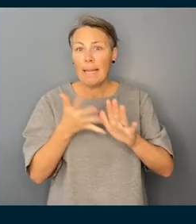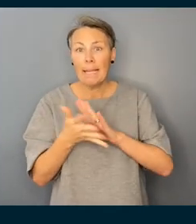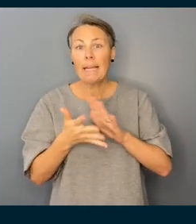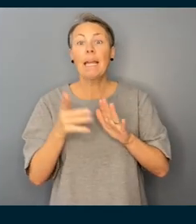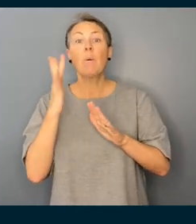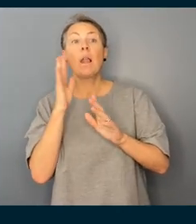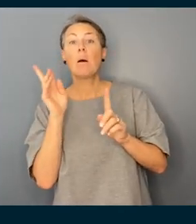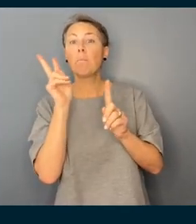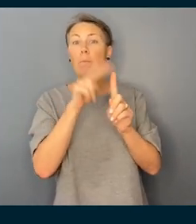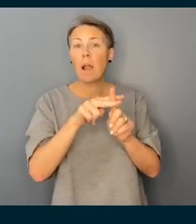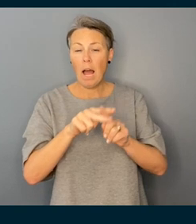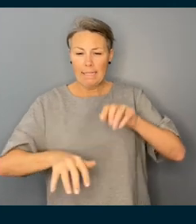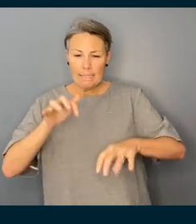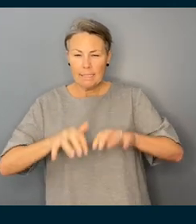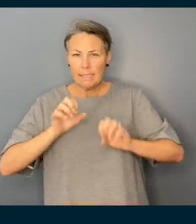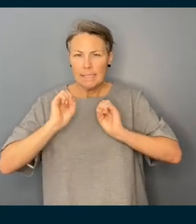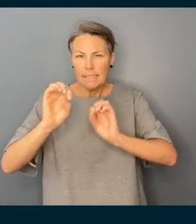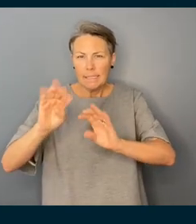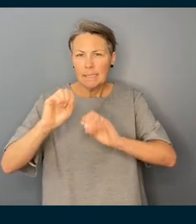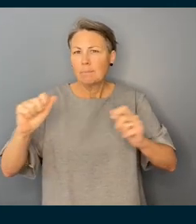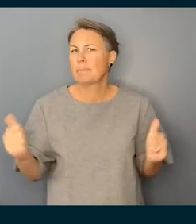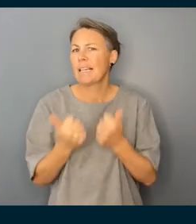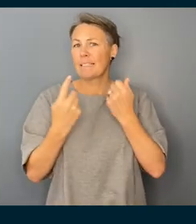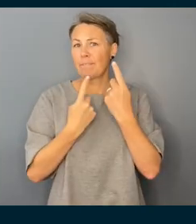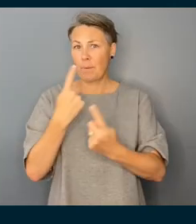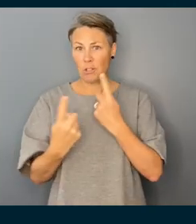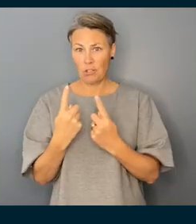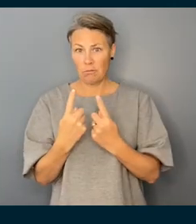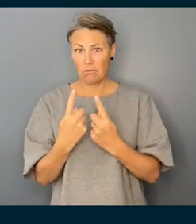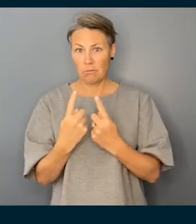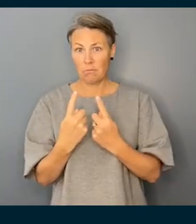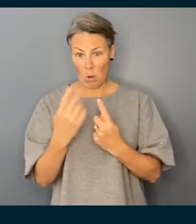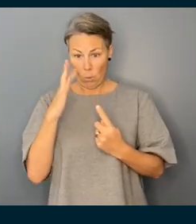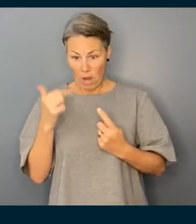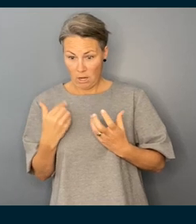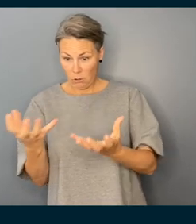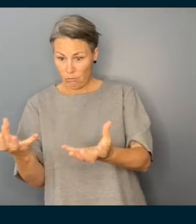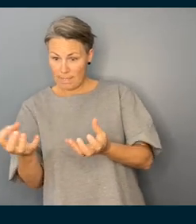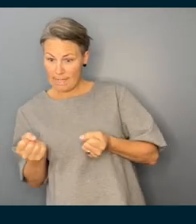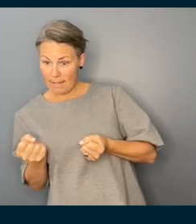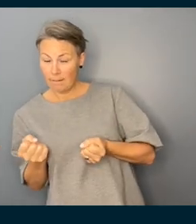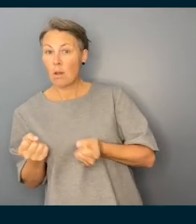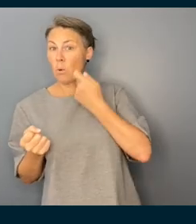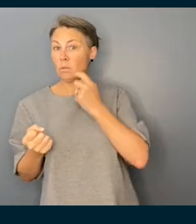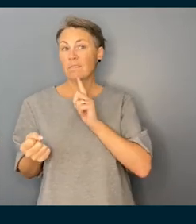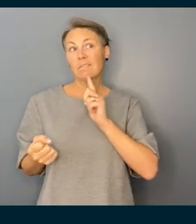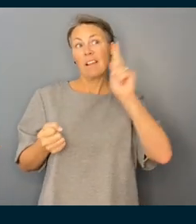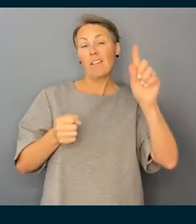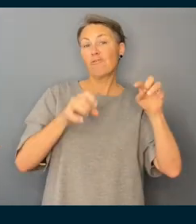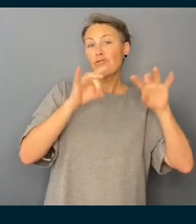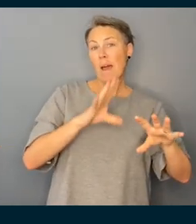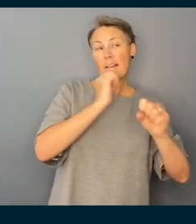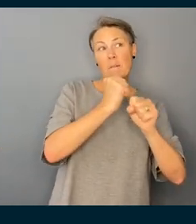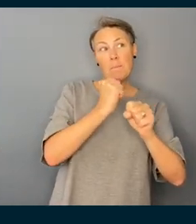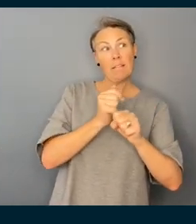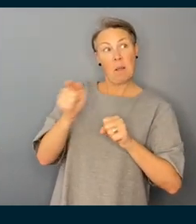as possible when you apply. When we have confirmed your application, we tell the relevant department you want a